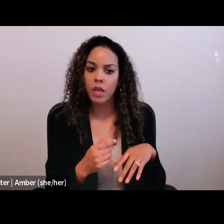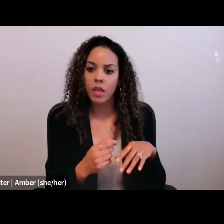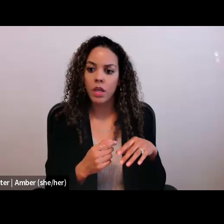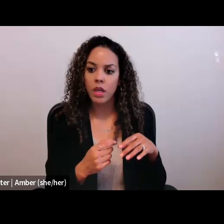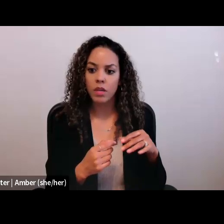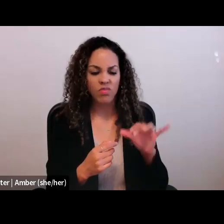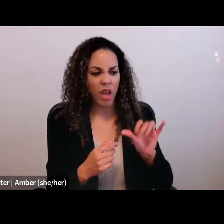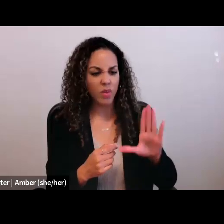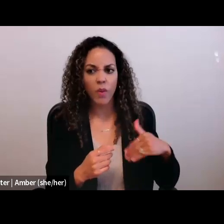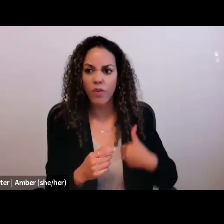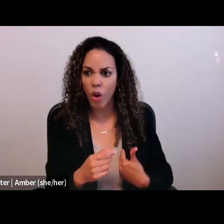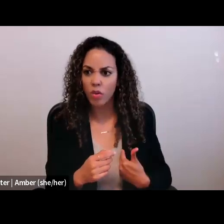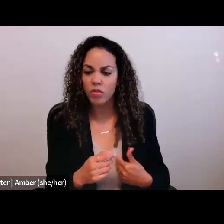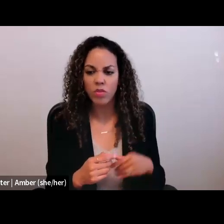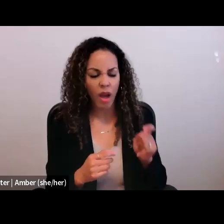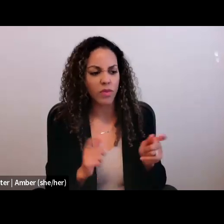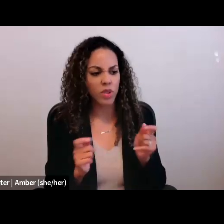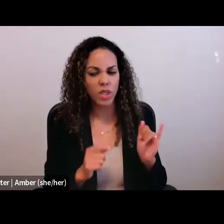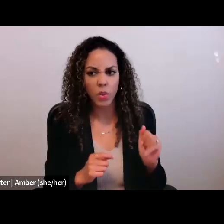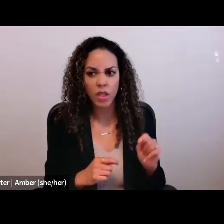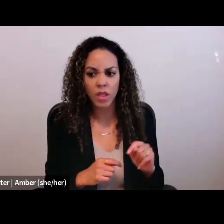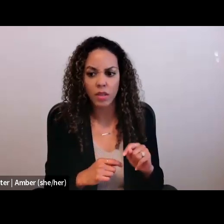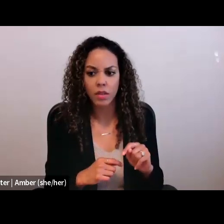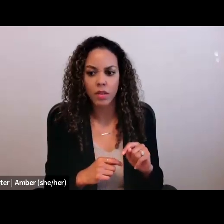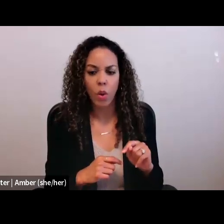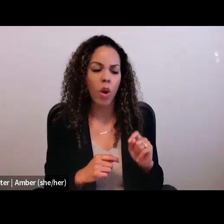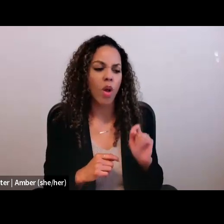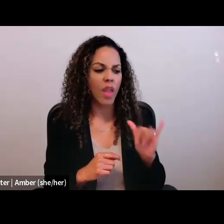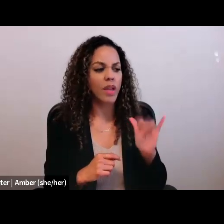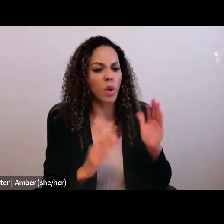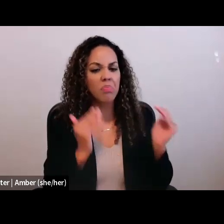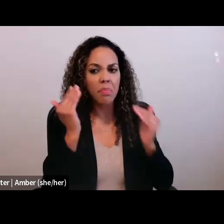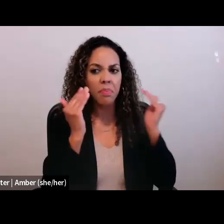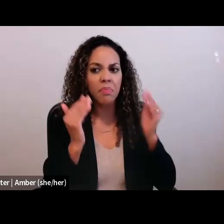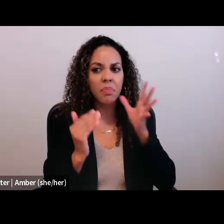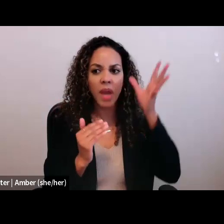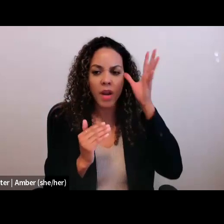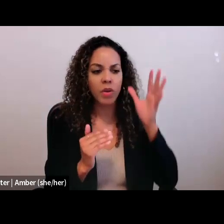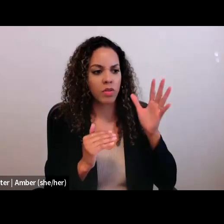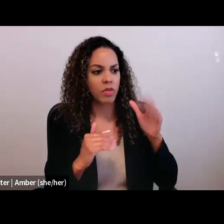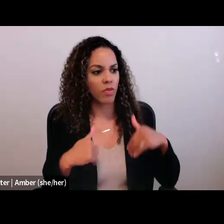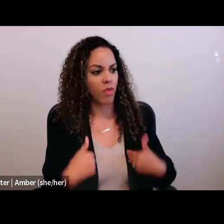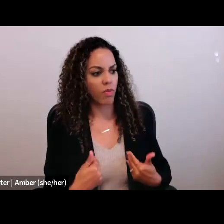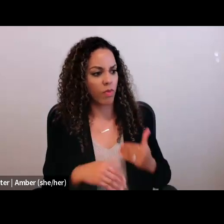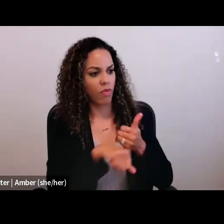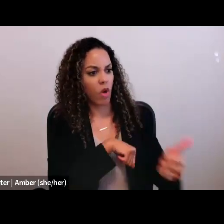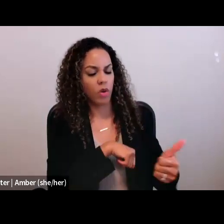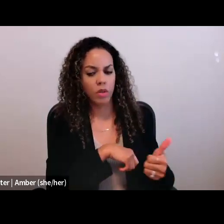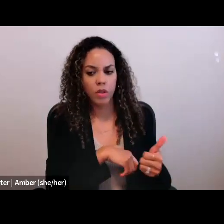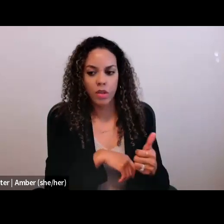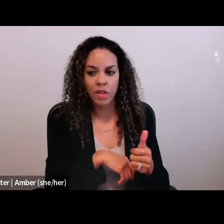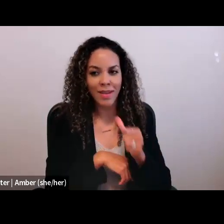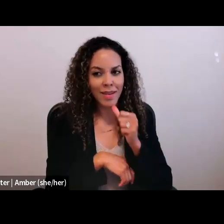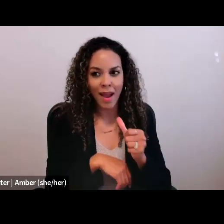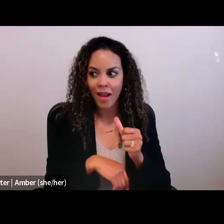fault. And that's what you have to deal with. But that's your parents' fault. Not that the environment and discriminatory practices have